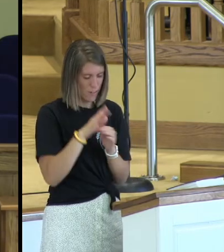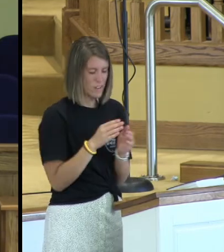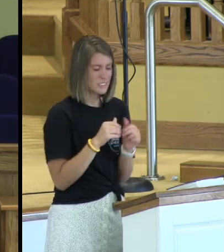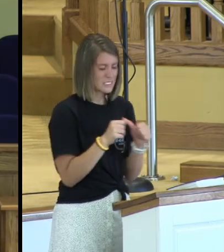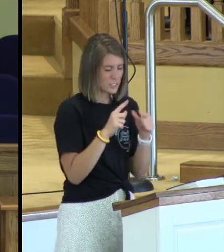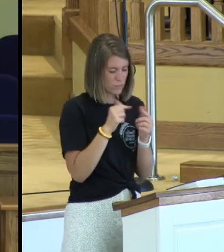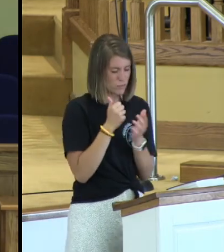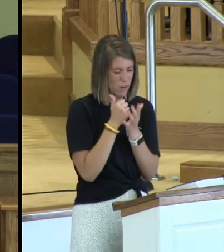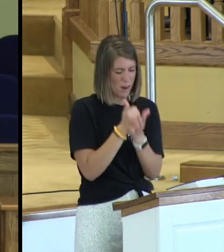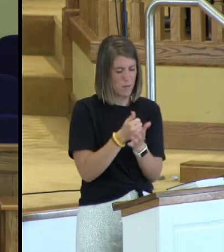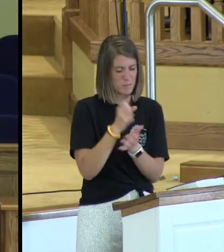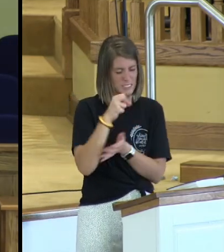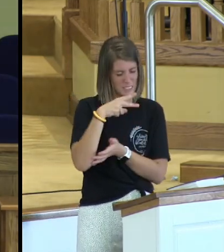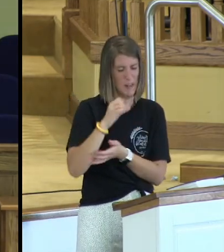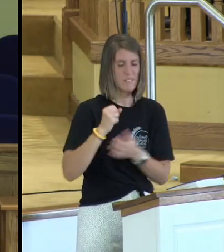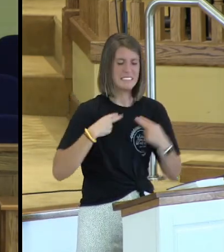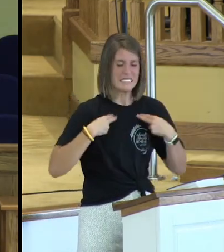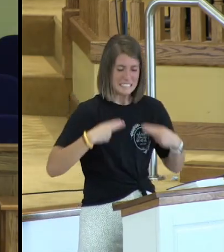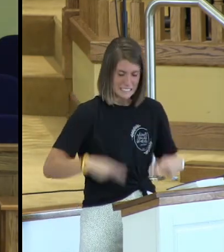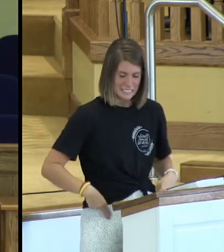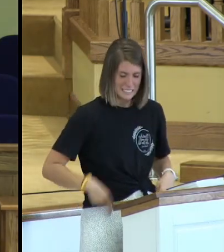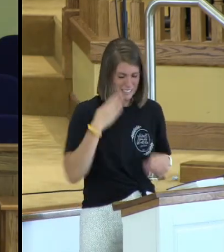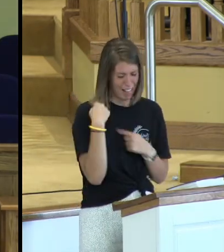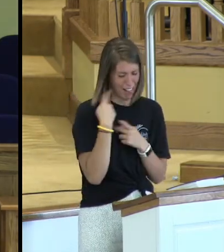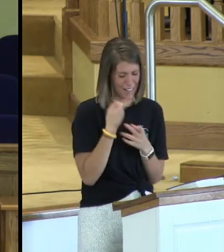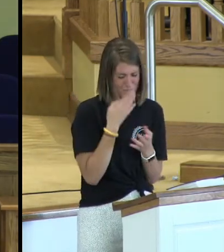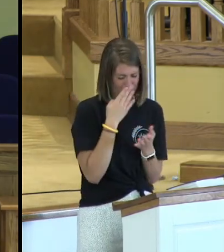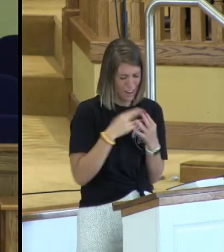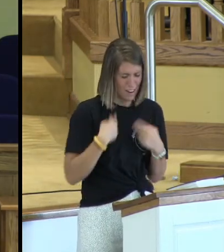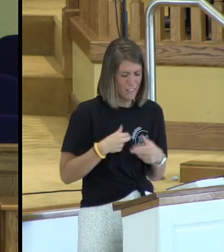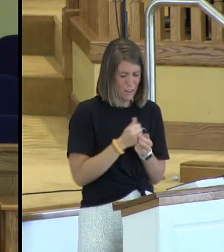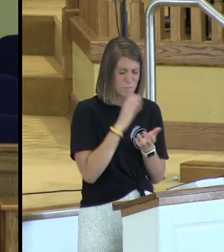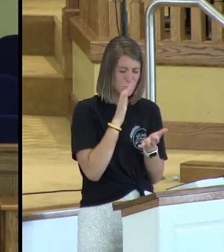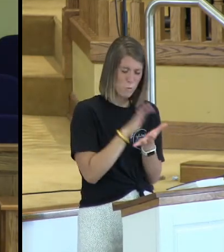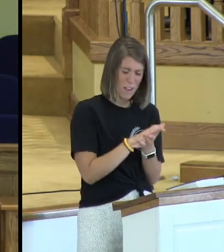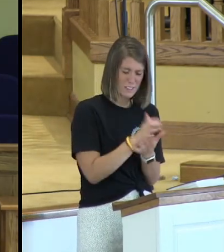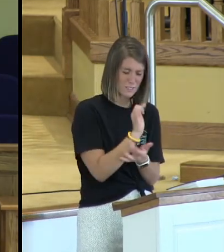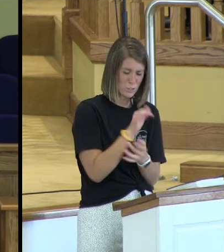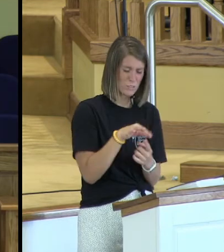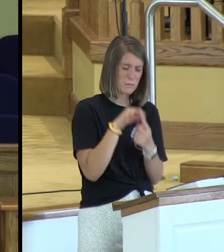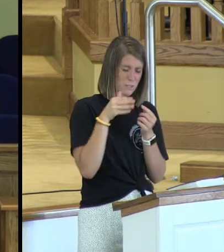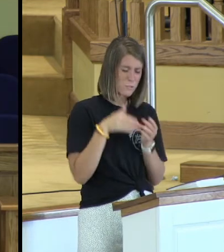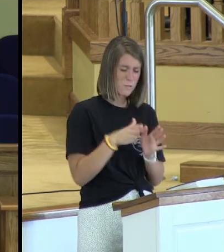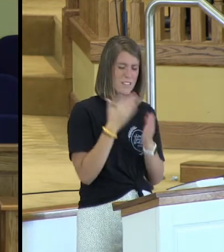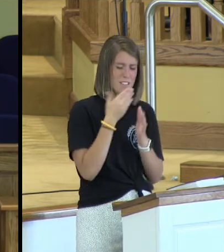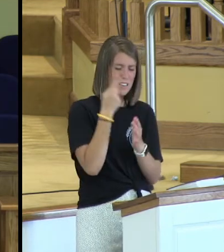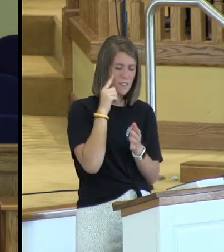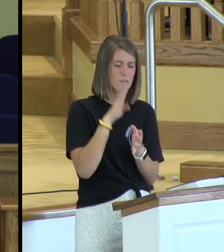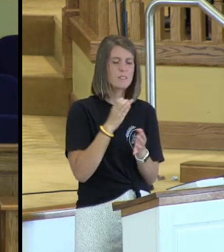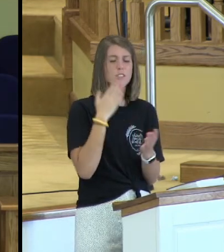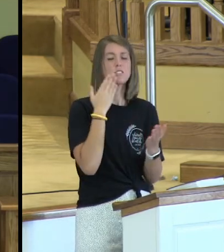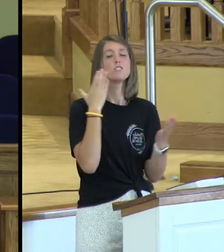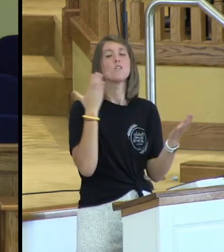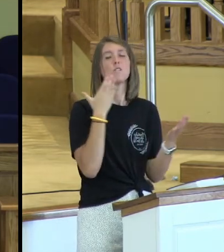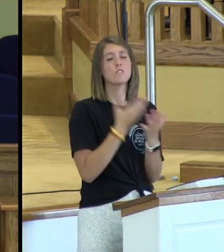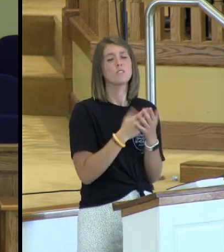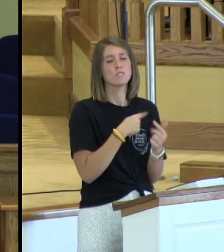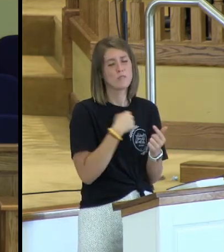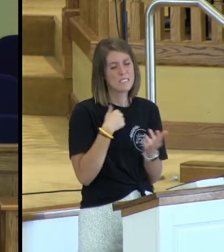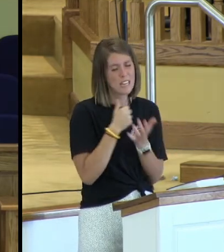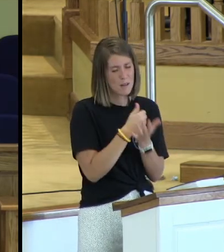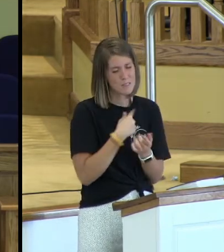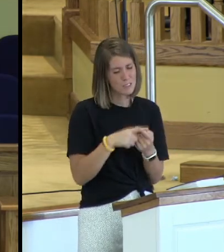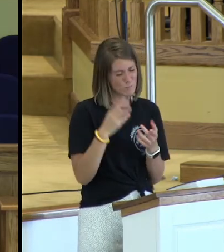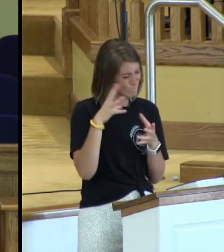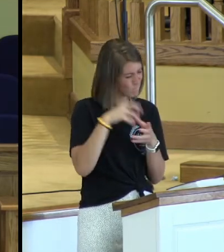Continue to be with Brother Spivey's health. I know he's been through it. And Lord, be with him and his wife, Mrs. Spivey, in a special way again. And thank you for being so good to us and helping us to be